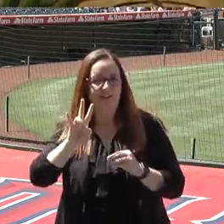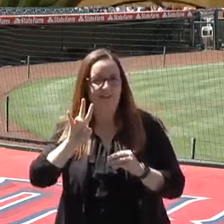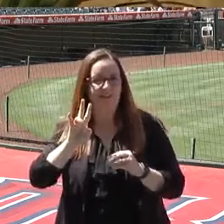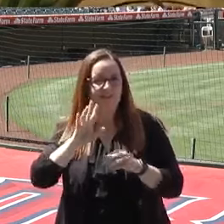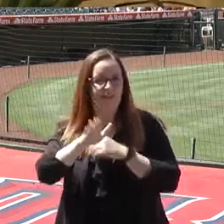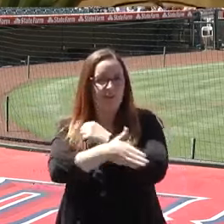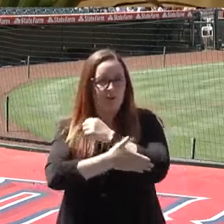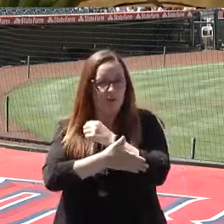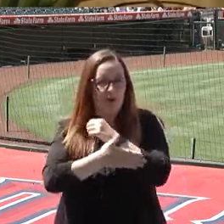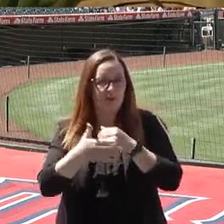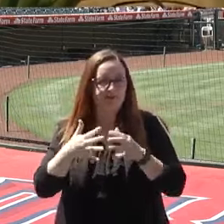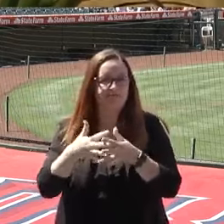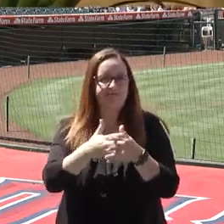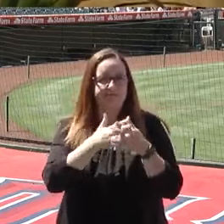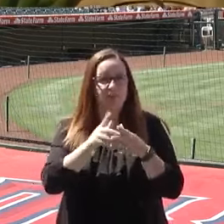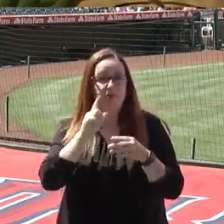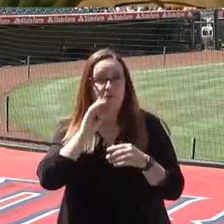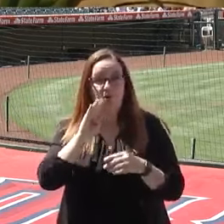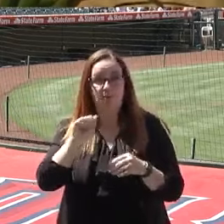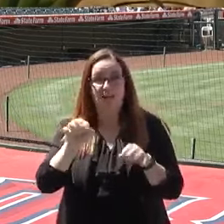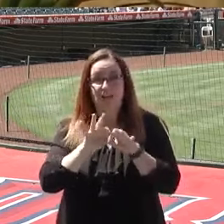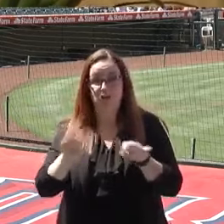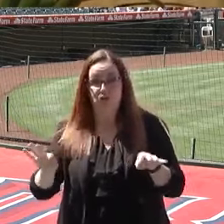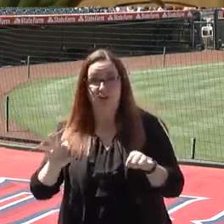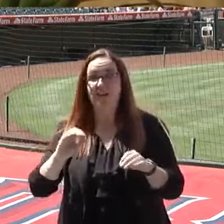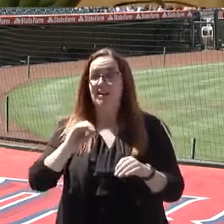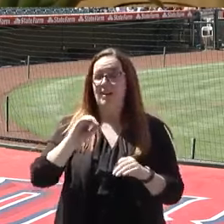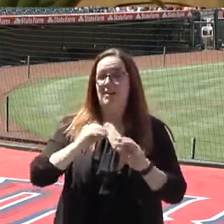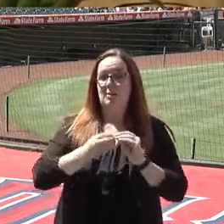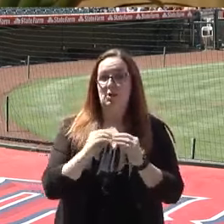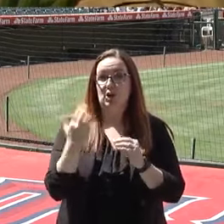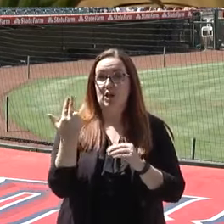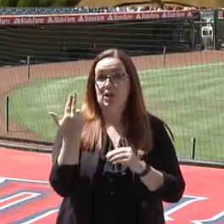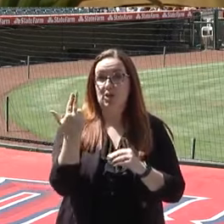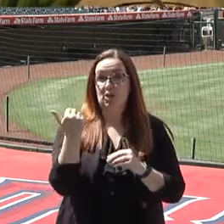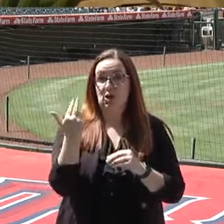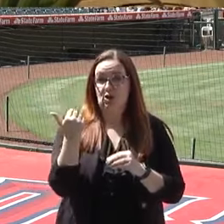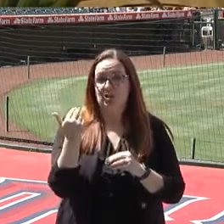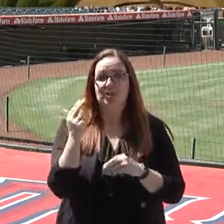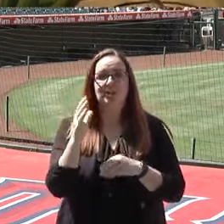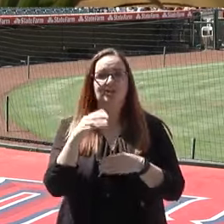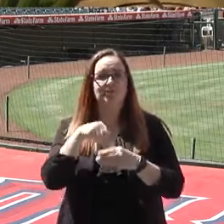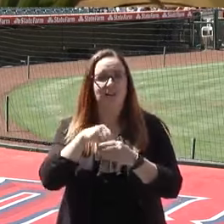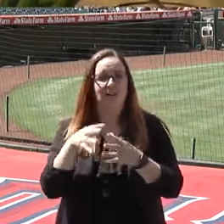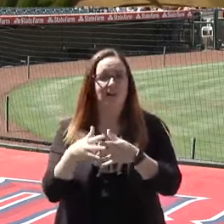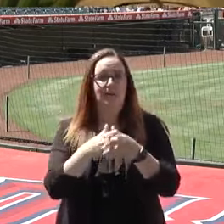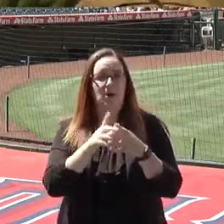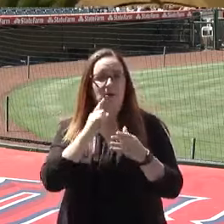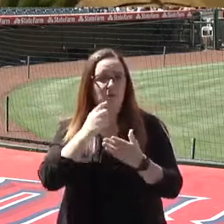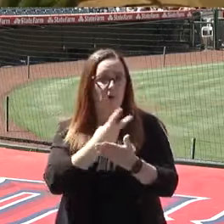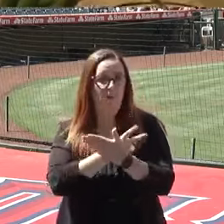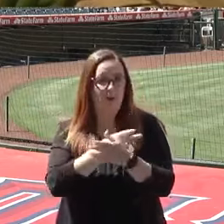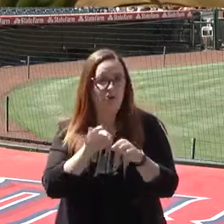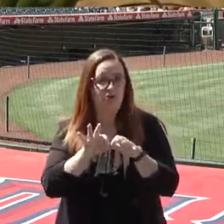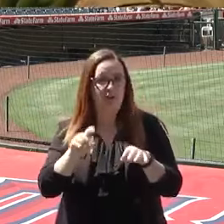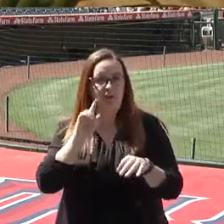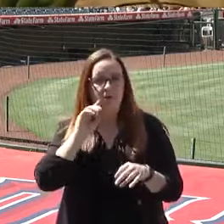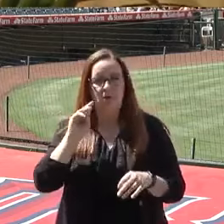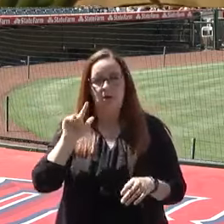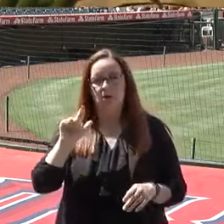bachelor's degrees and number 13 in the nation for awarding master's degrees to Latinx